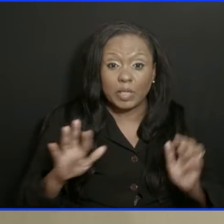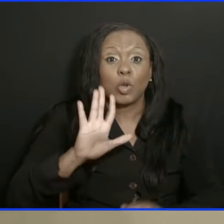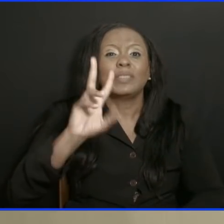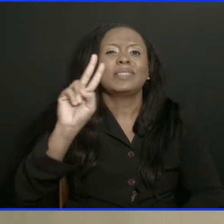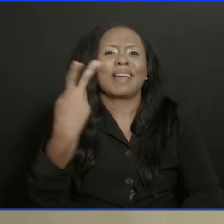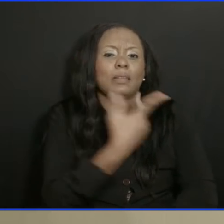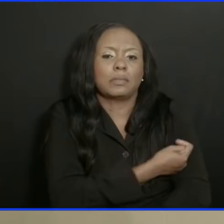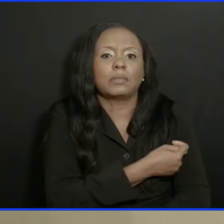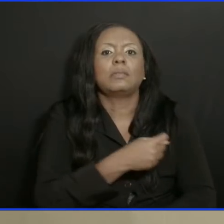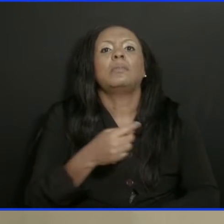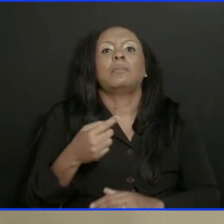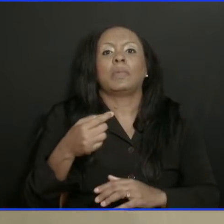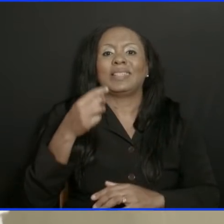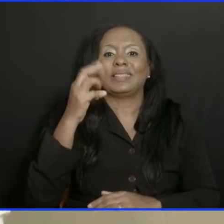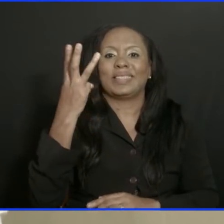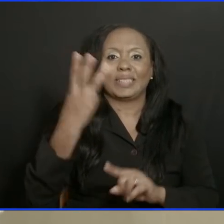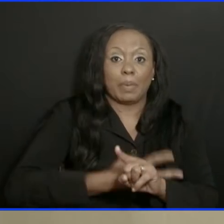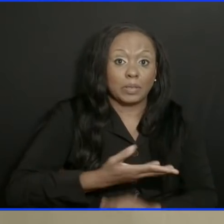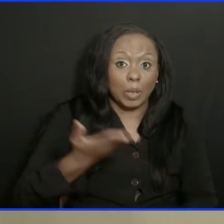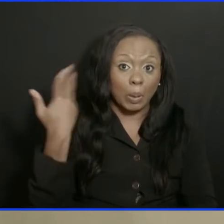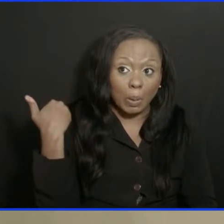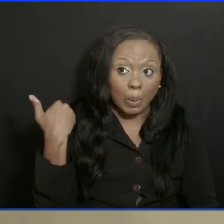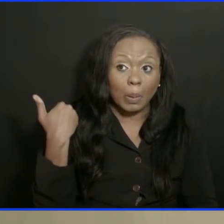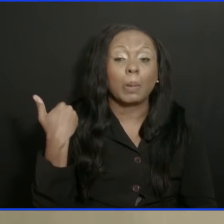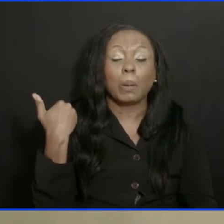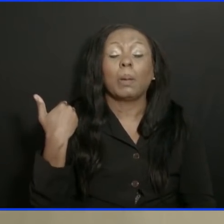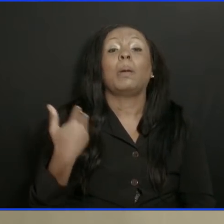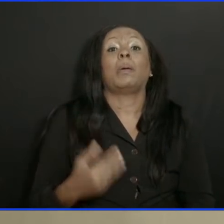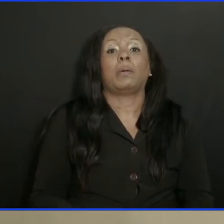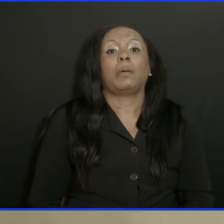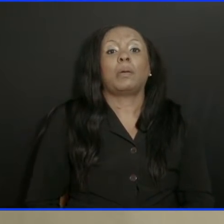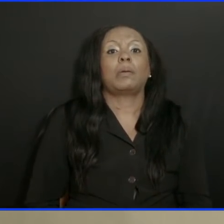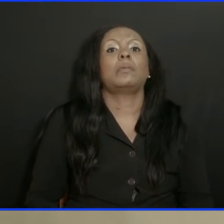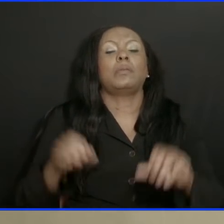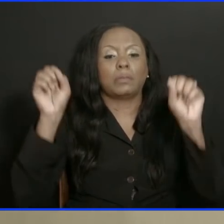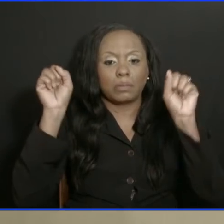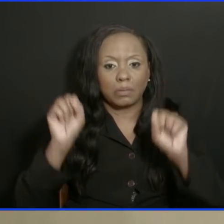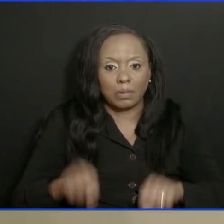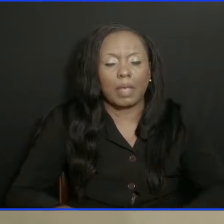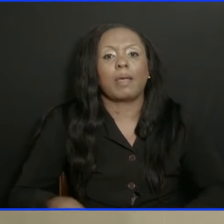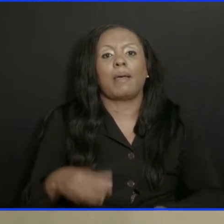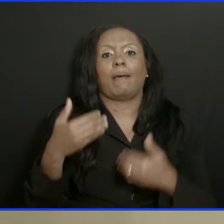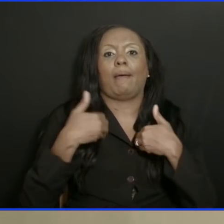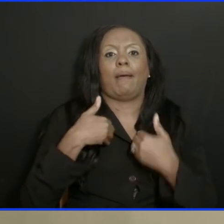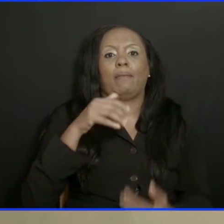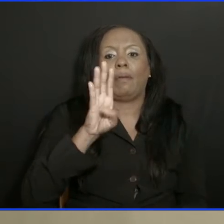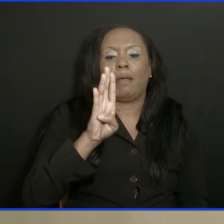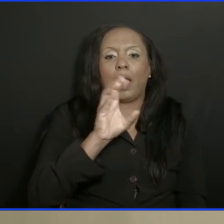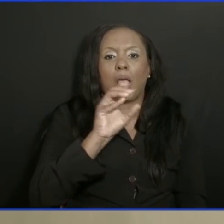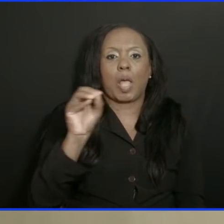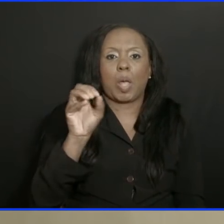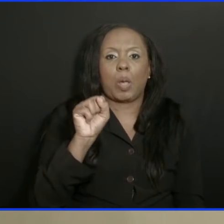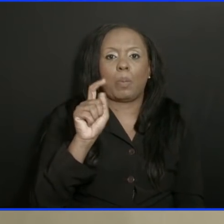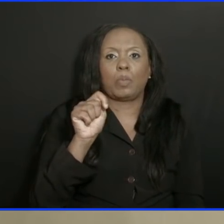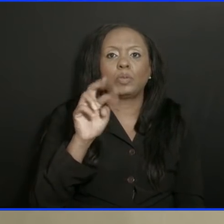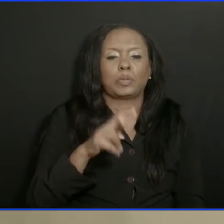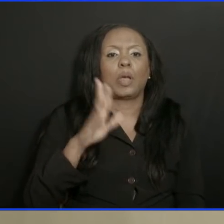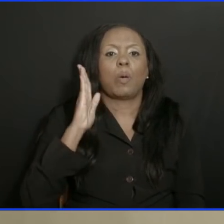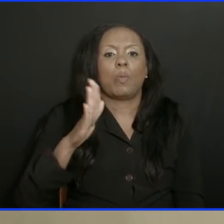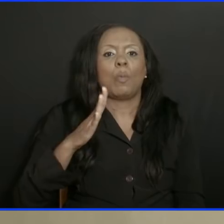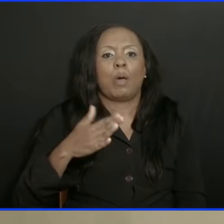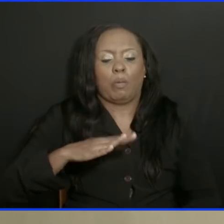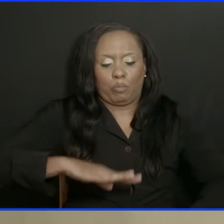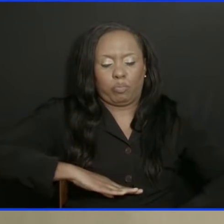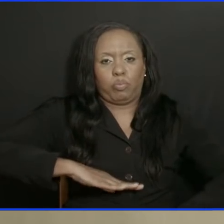dose. However, after that, because immunity starts to wane, what we are recommending is that you get your booster doses, and you can get your